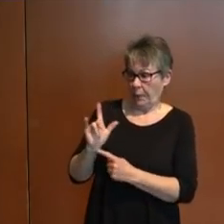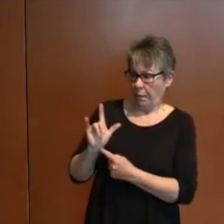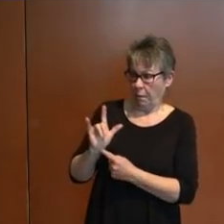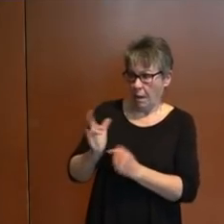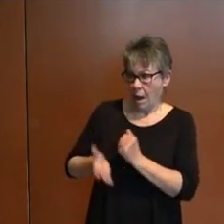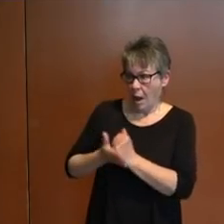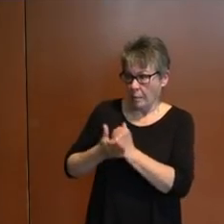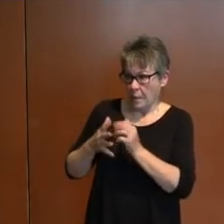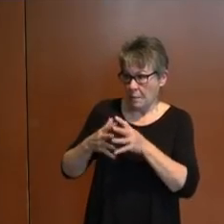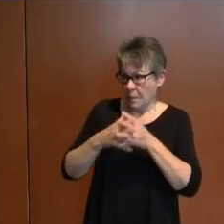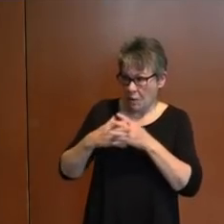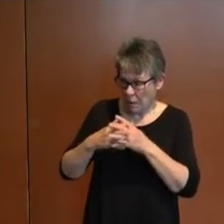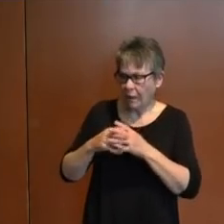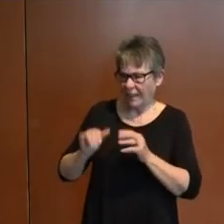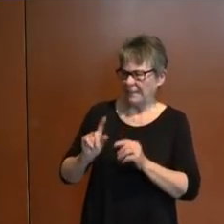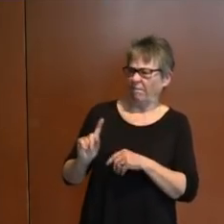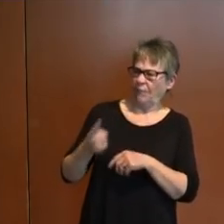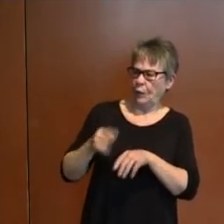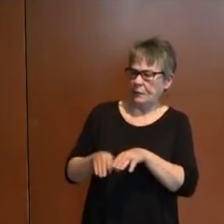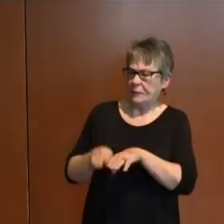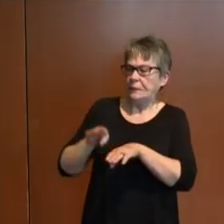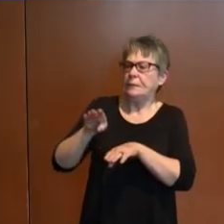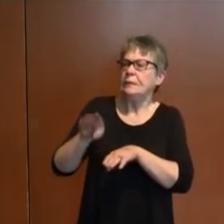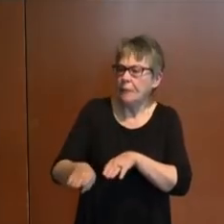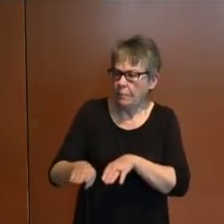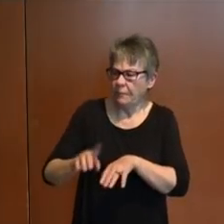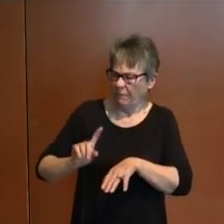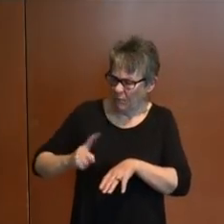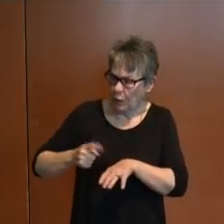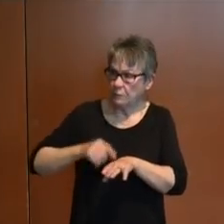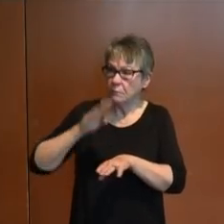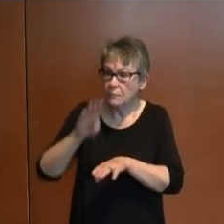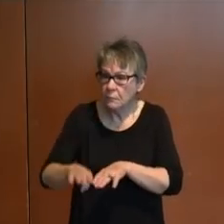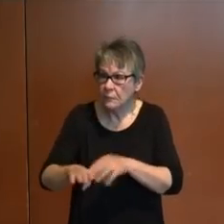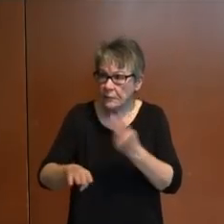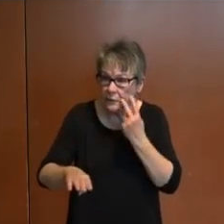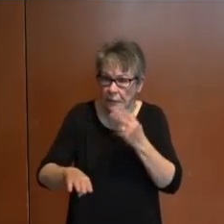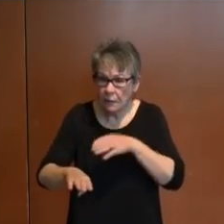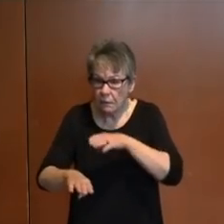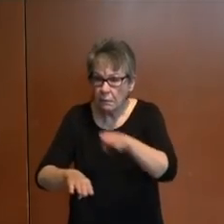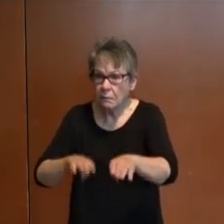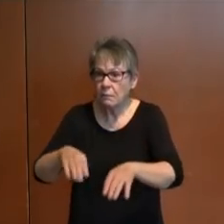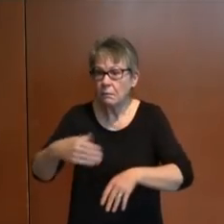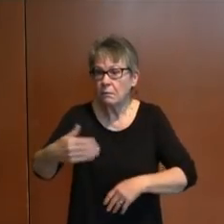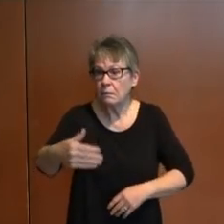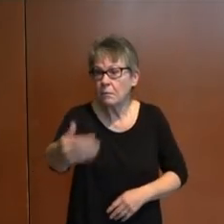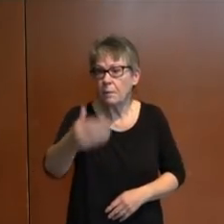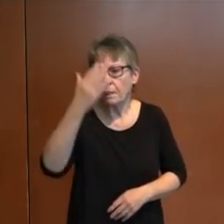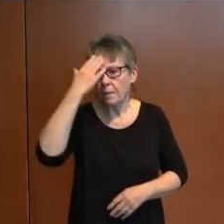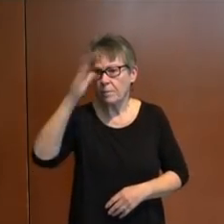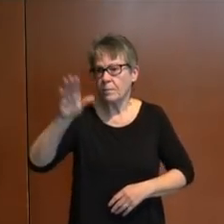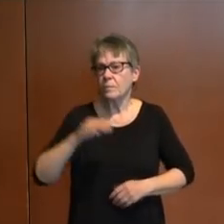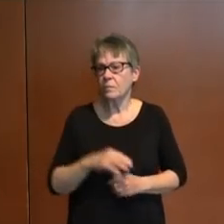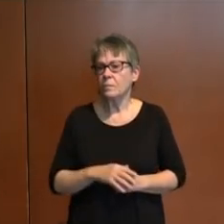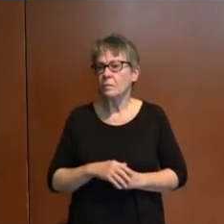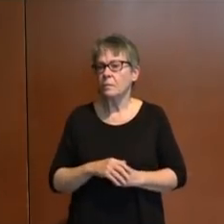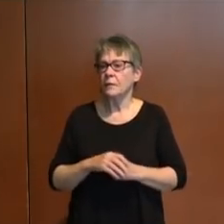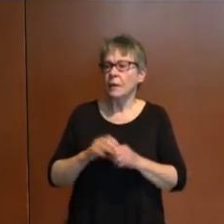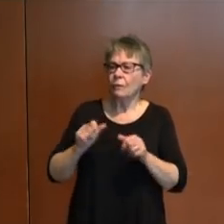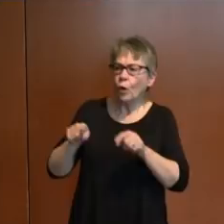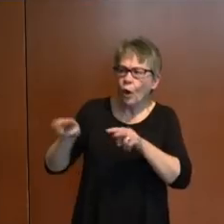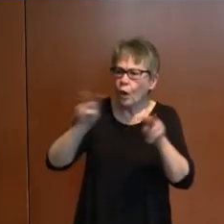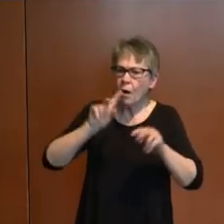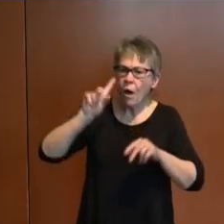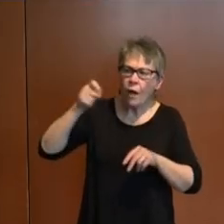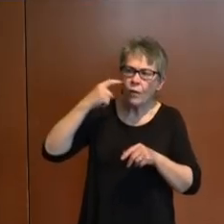we will certainly need billions more, and I'll keep working with my fellow governors and our respective delegations. I want to give